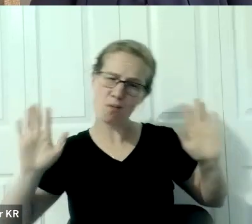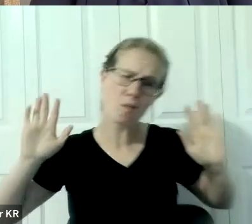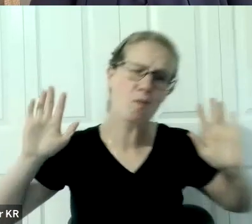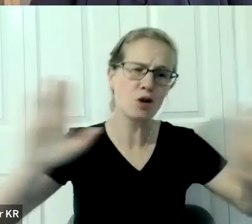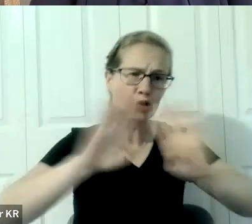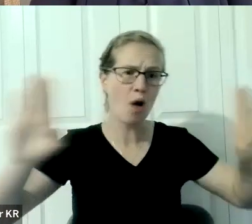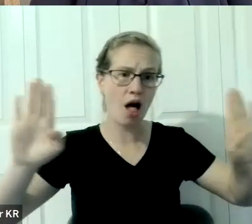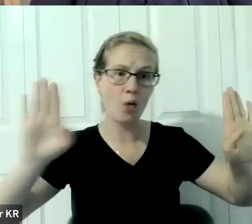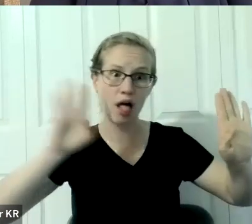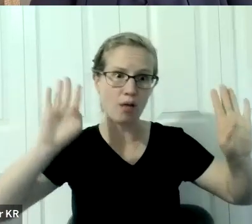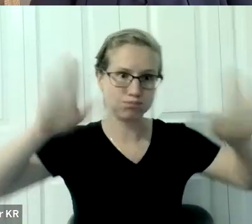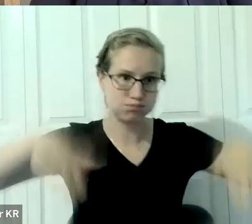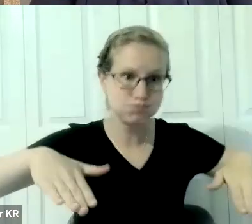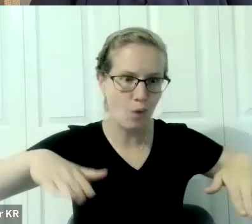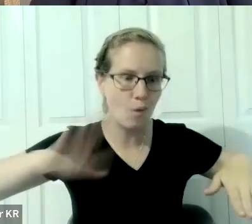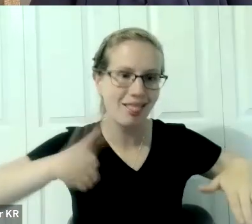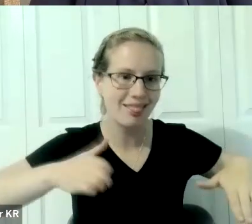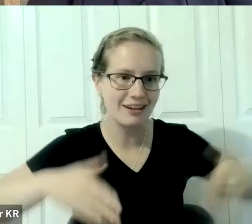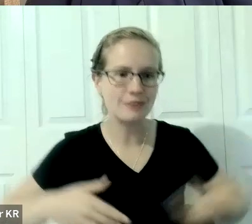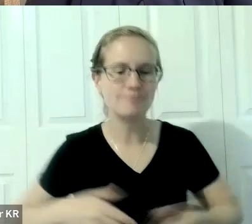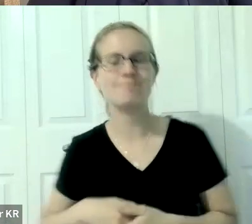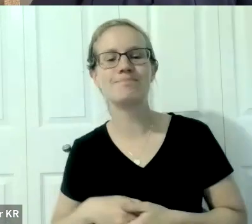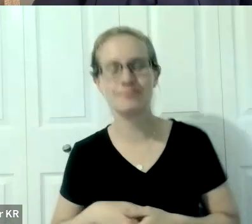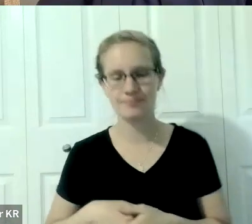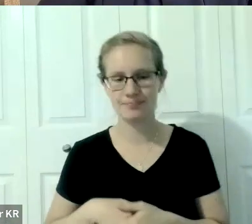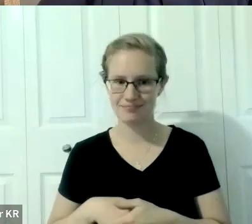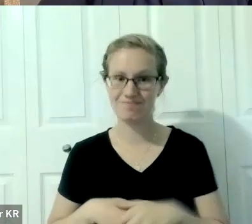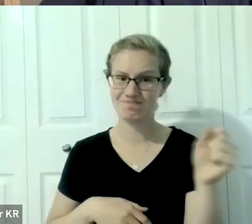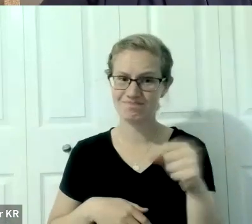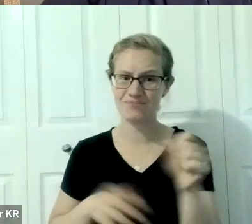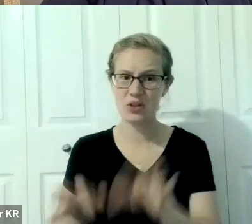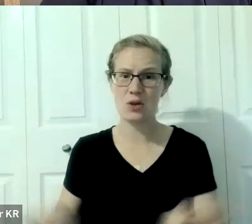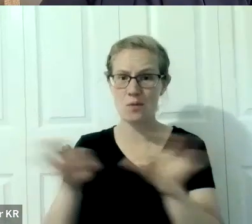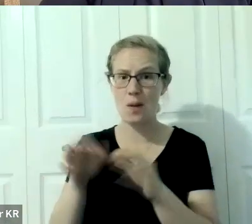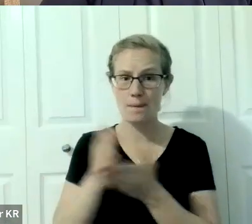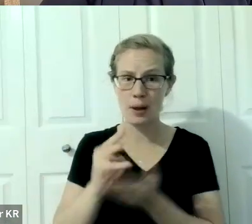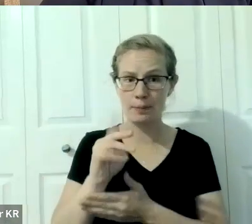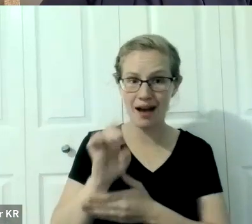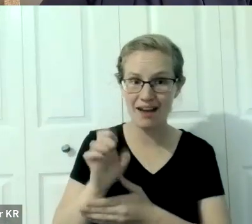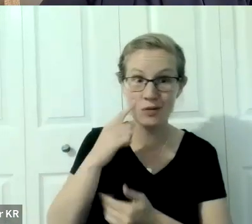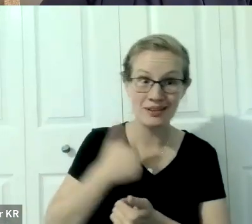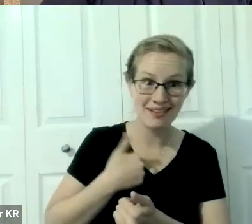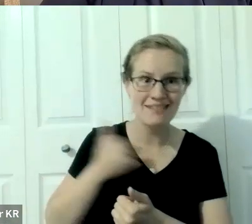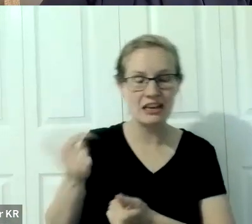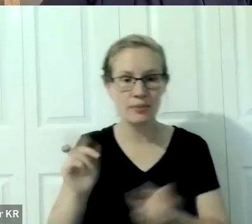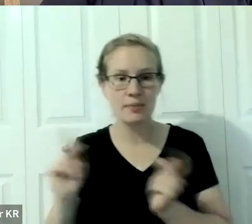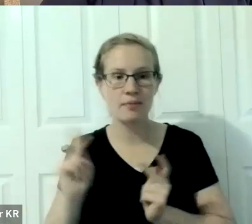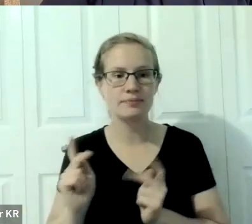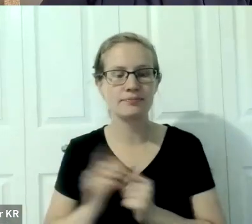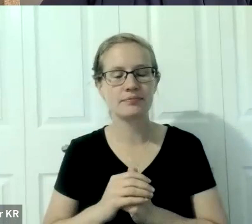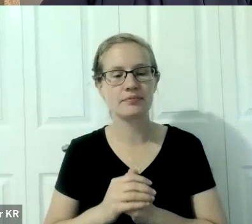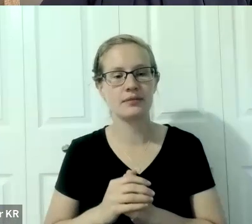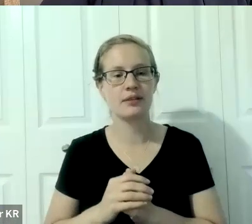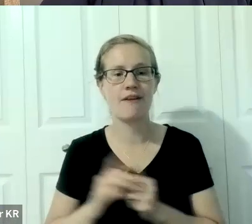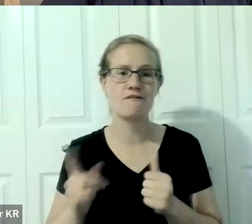move. Yeah, and a big part of it, Mike, and I found it for myself and other people, that taking that